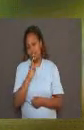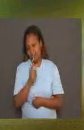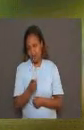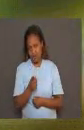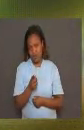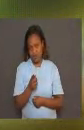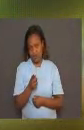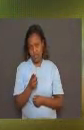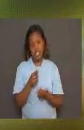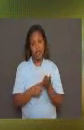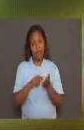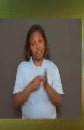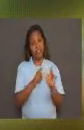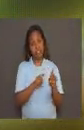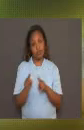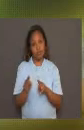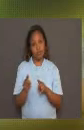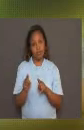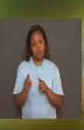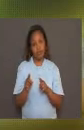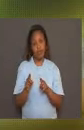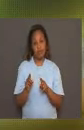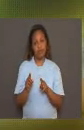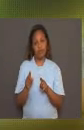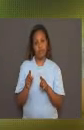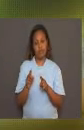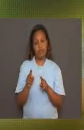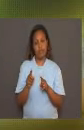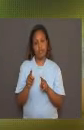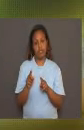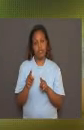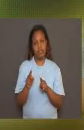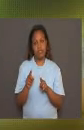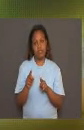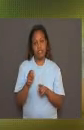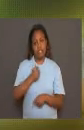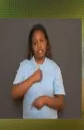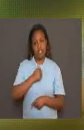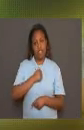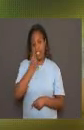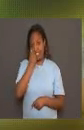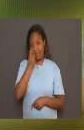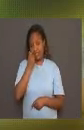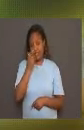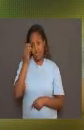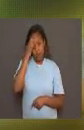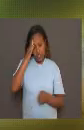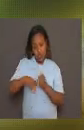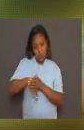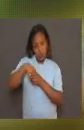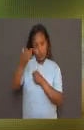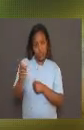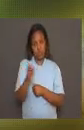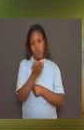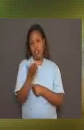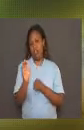Instead of having no knowledge outside of our own experiences in